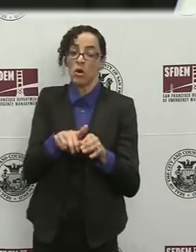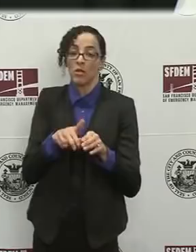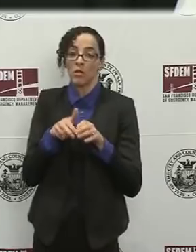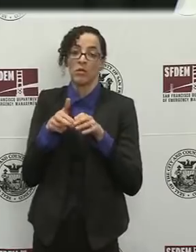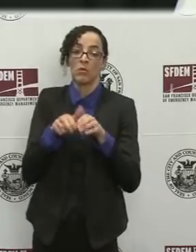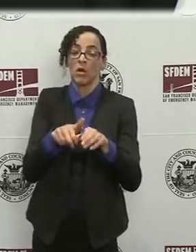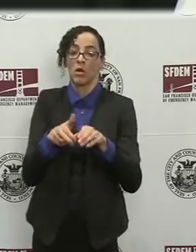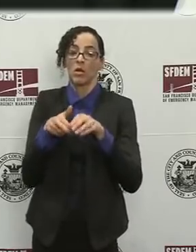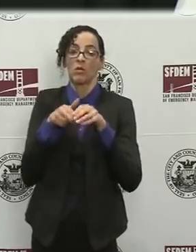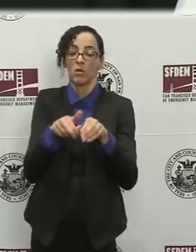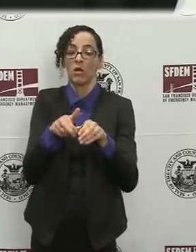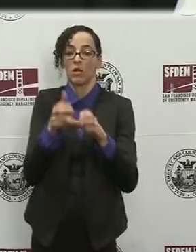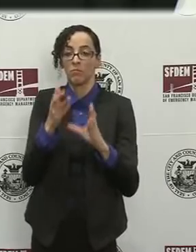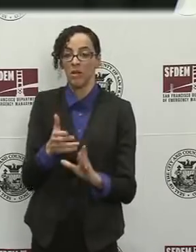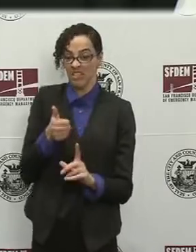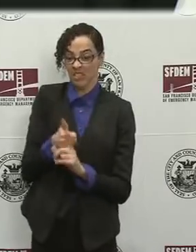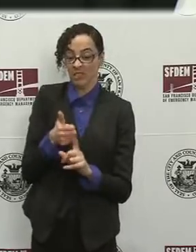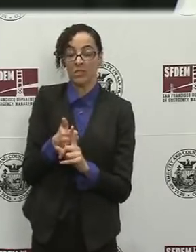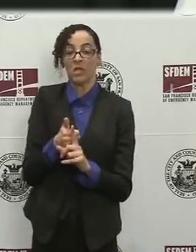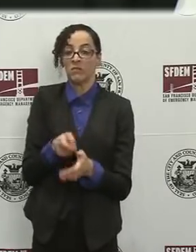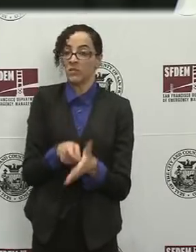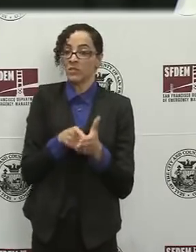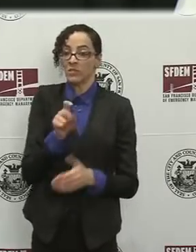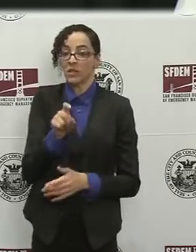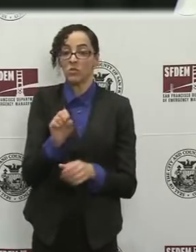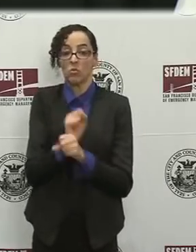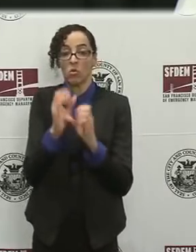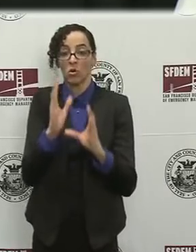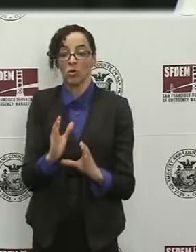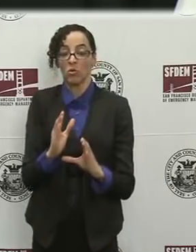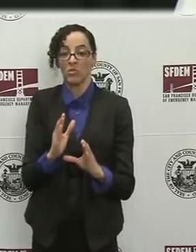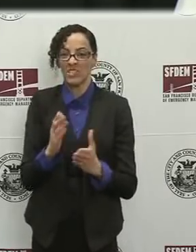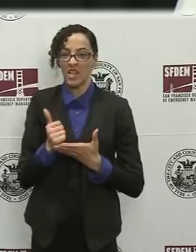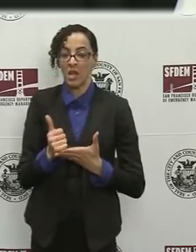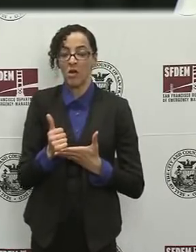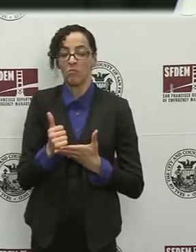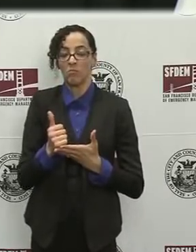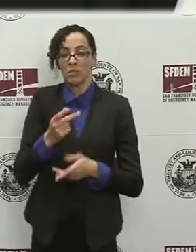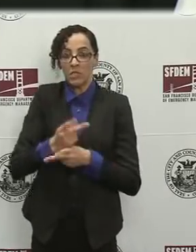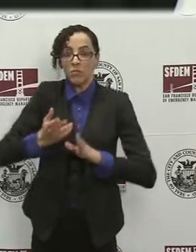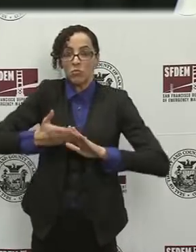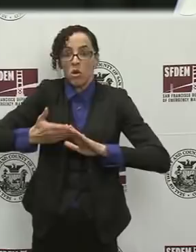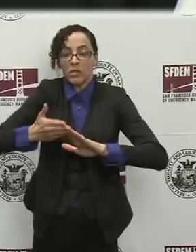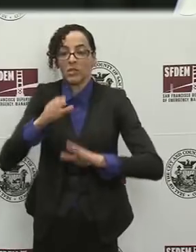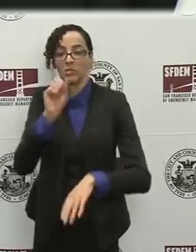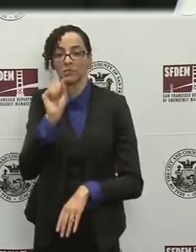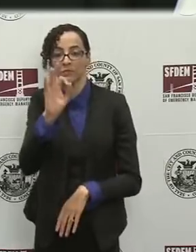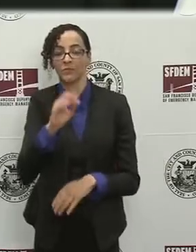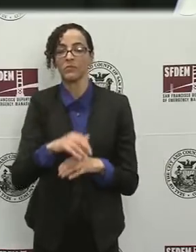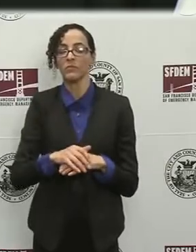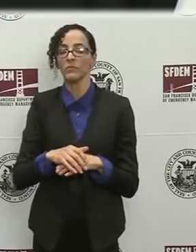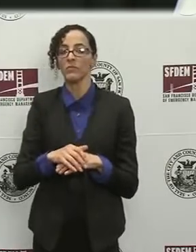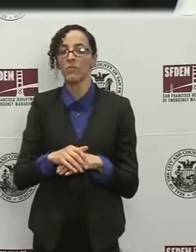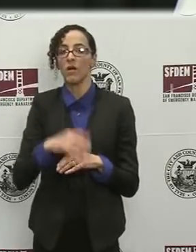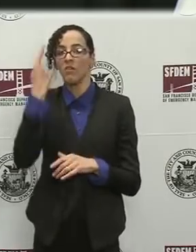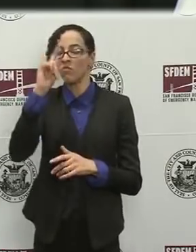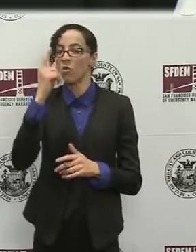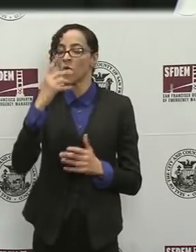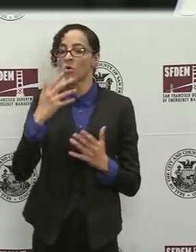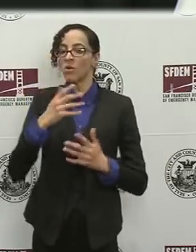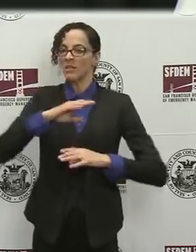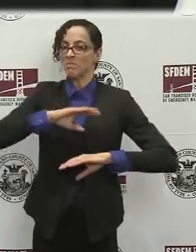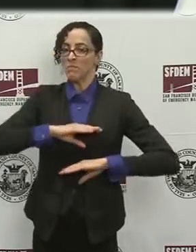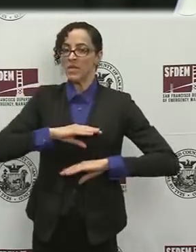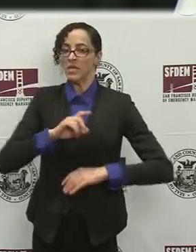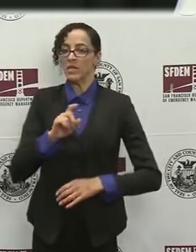city running. In order to meet those priorities and address the fact that service is in decline,